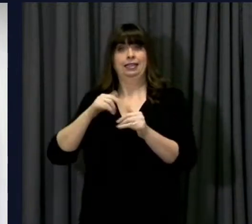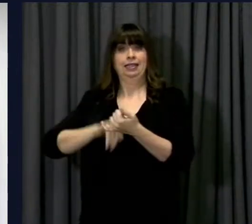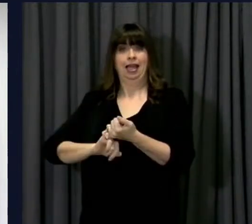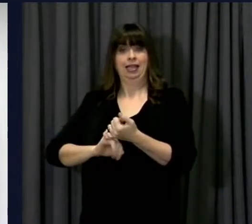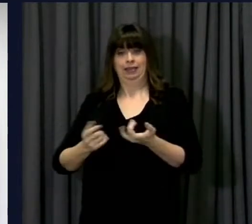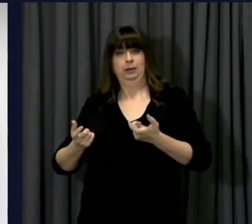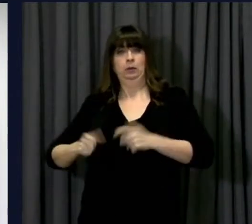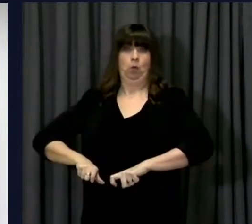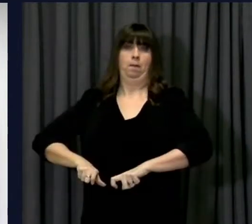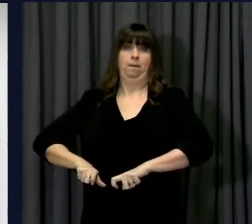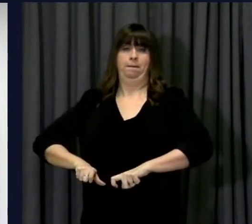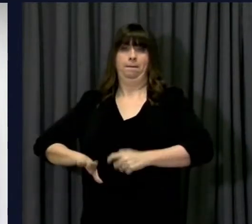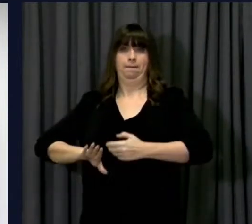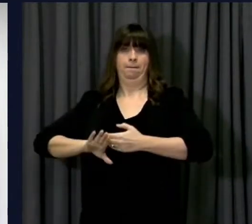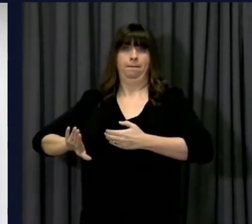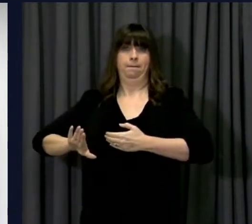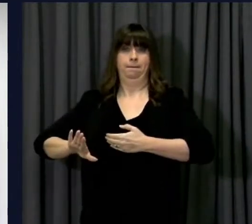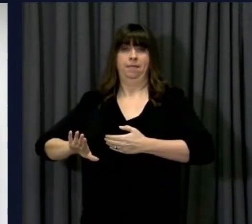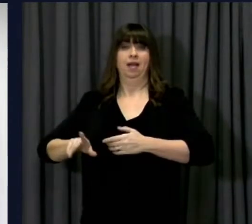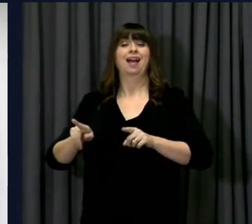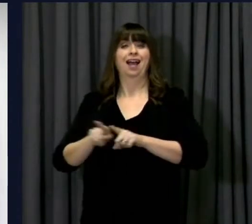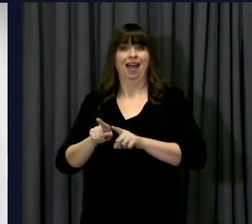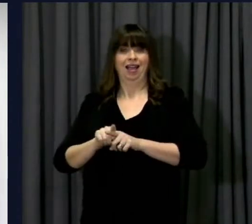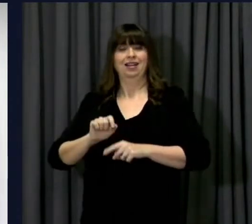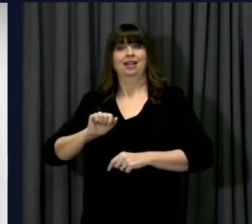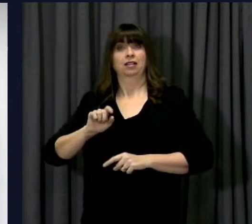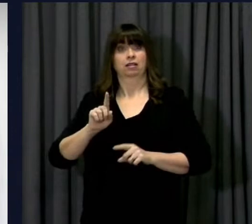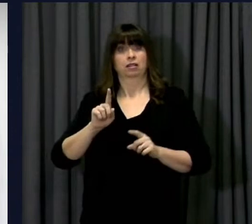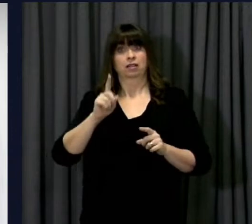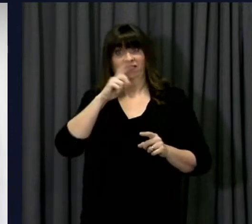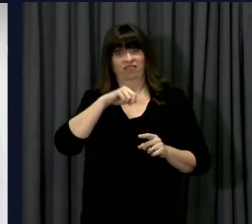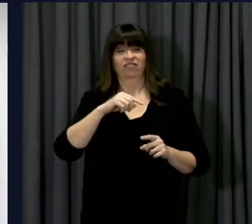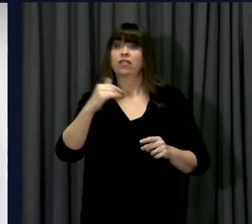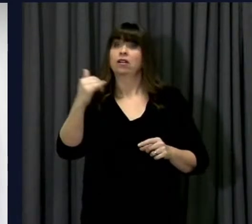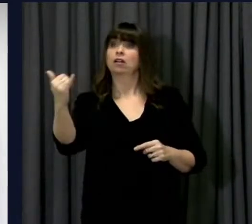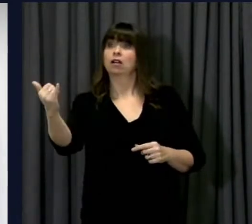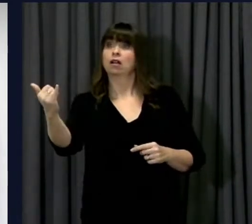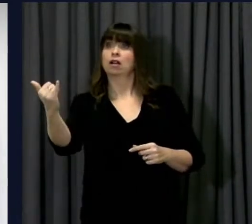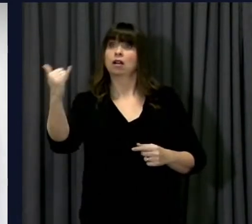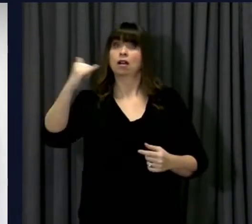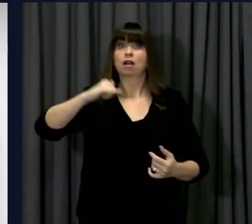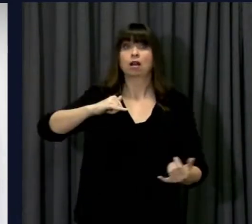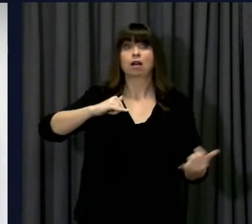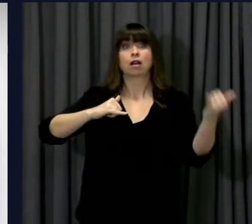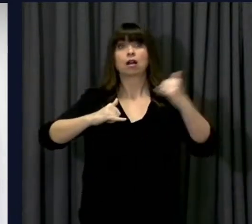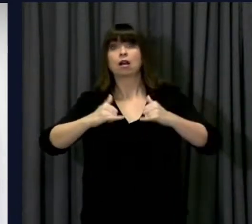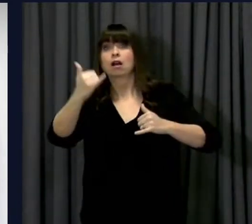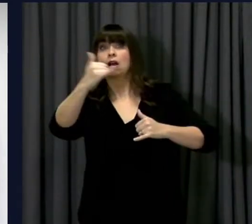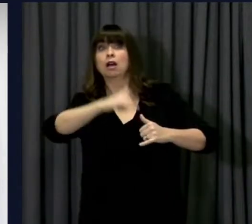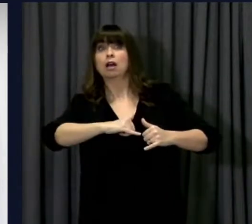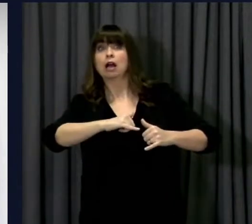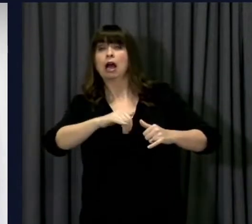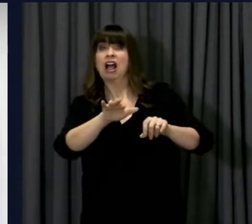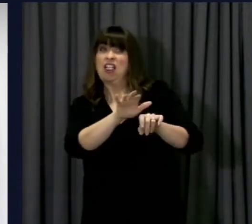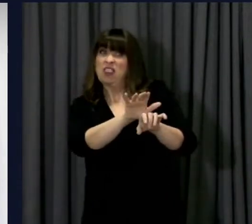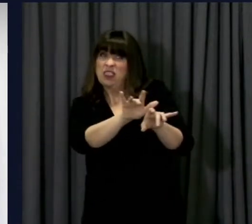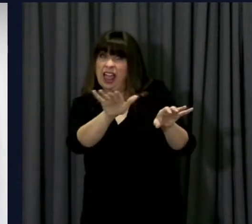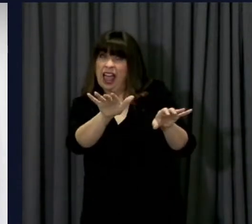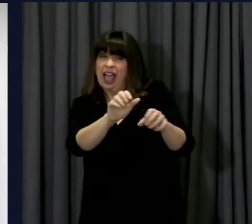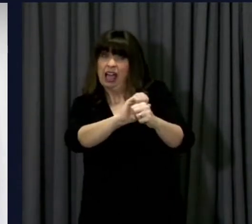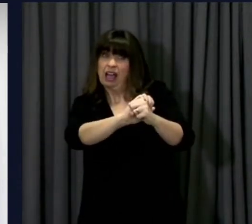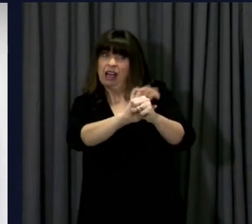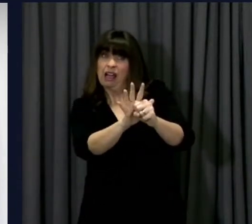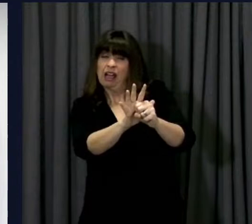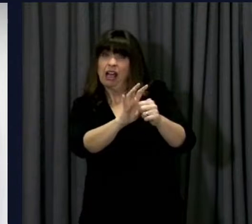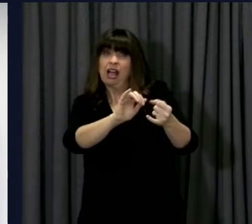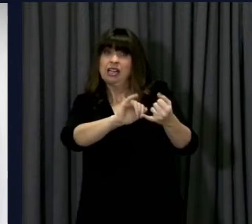and testing arrangements have also been introduced for people returning to the UK from certain countries linked with the South African and